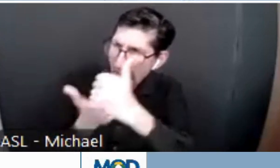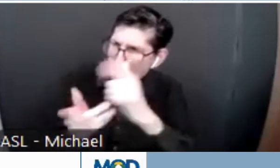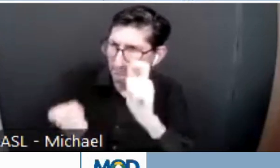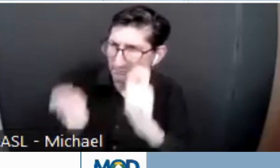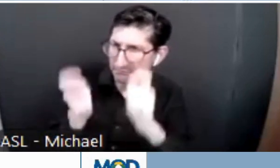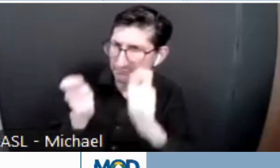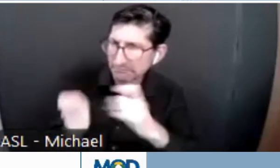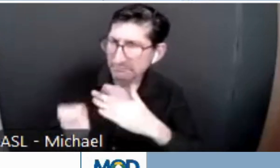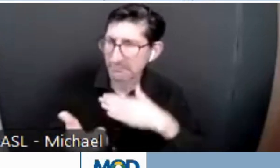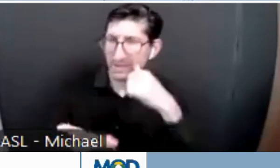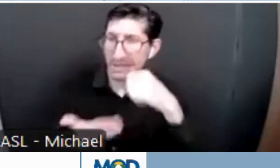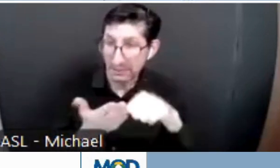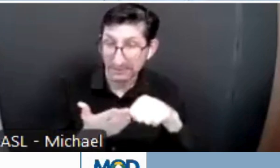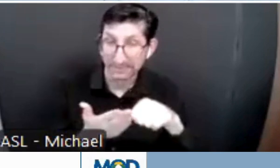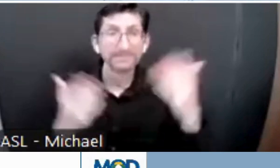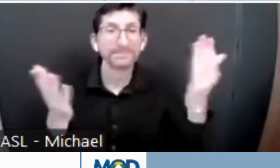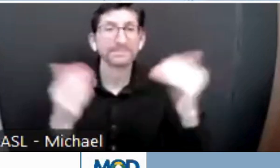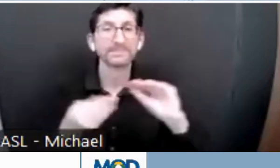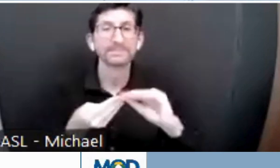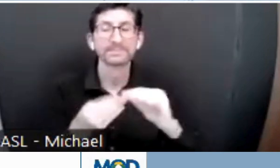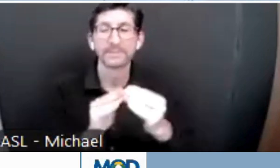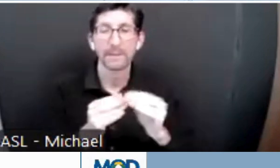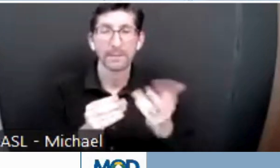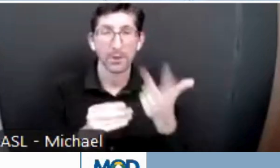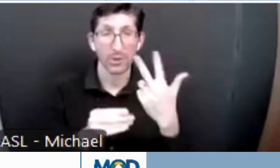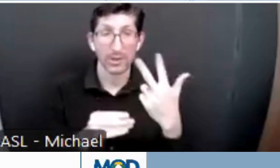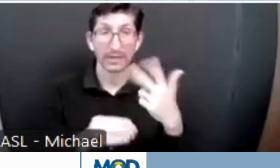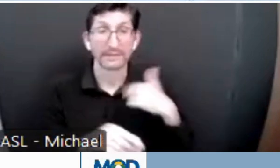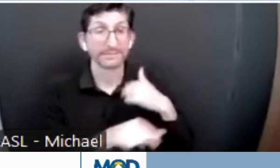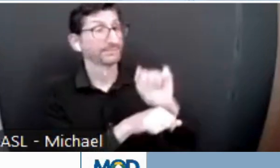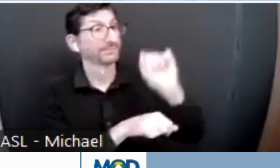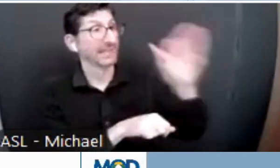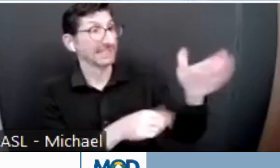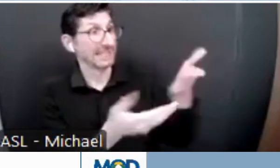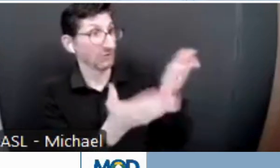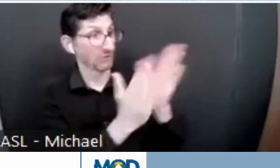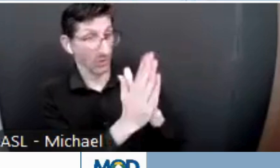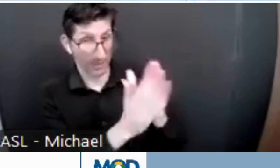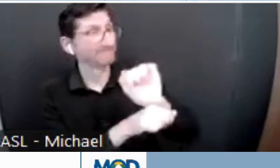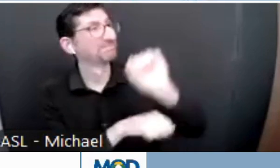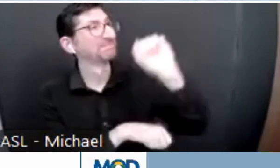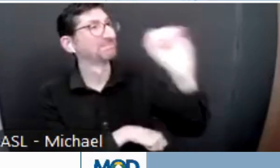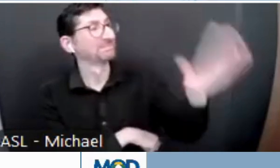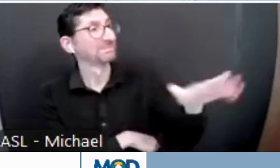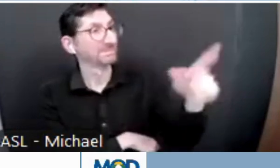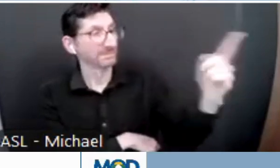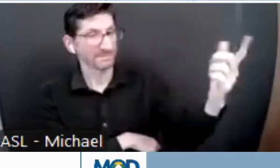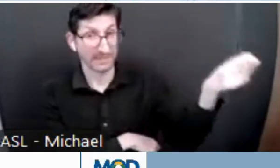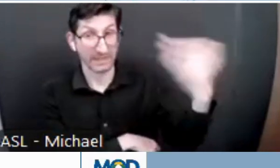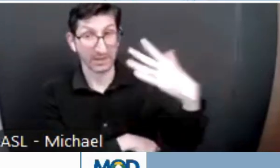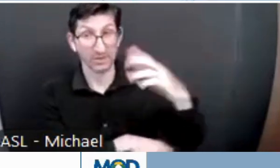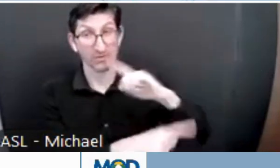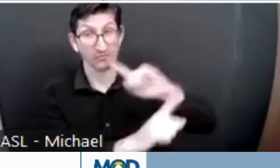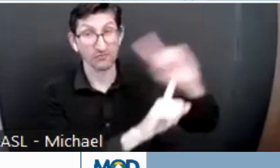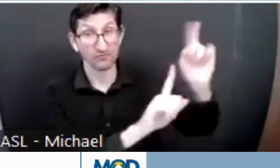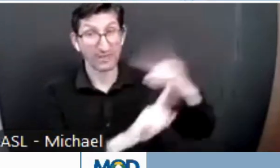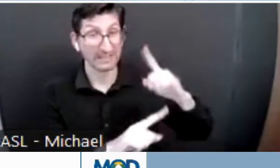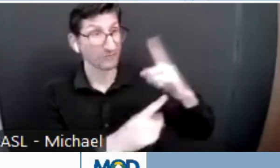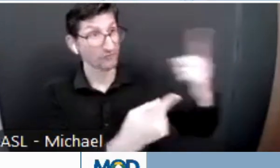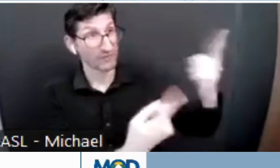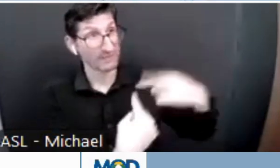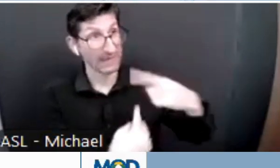Example 3. We sent a request and the housing provider responds, I need your doctor's phone number so I can ask them